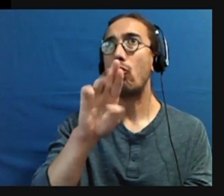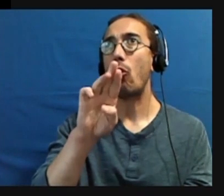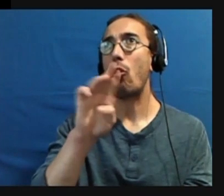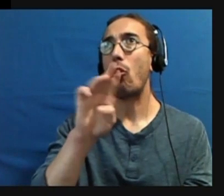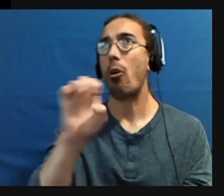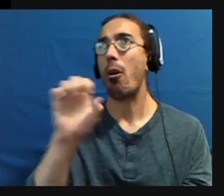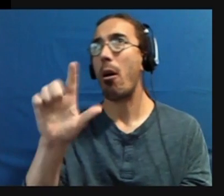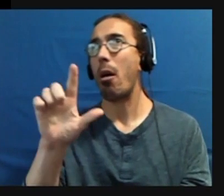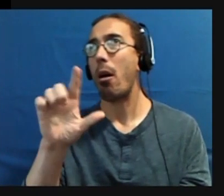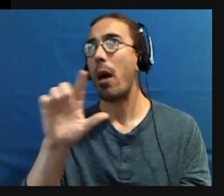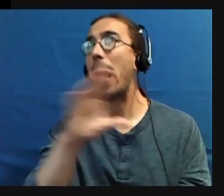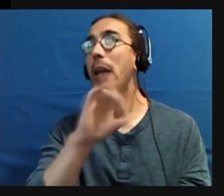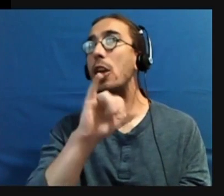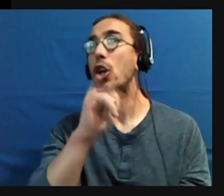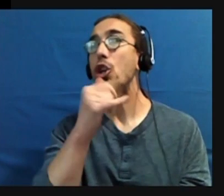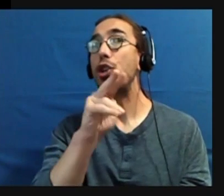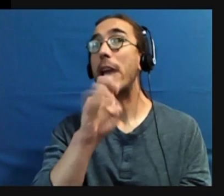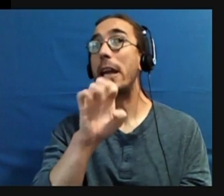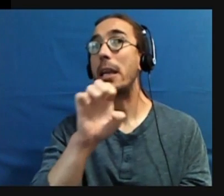and Jenny McLaughlin.